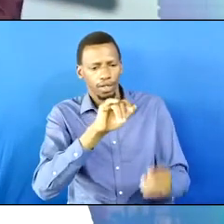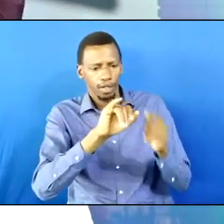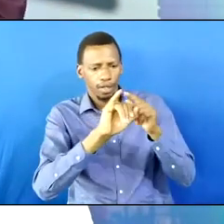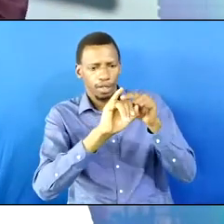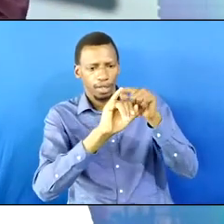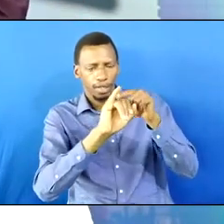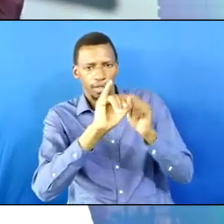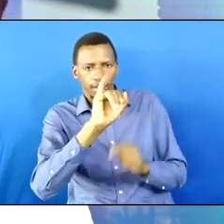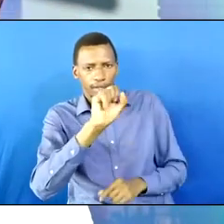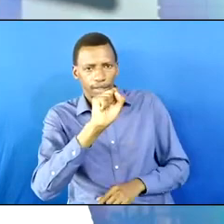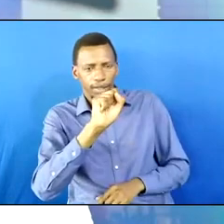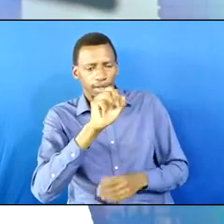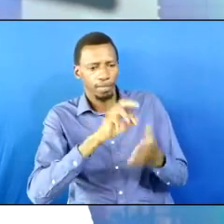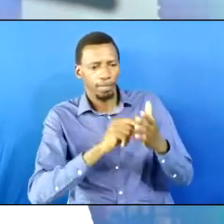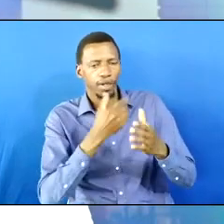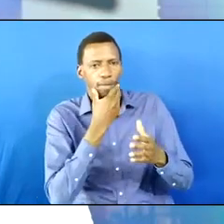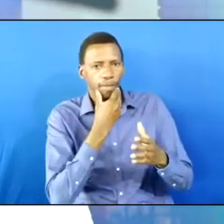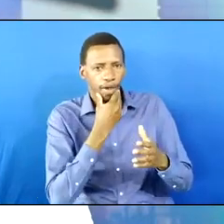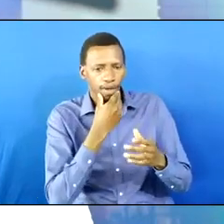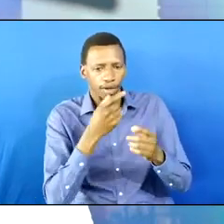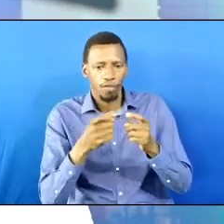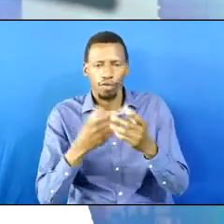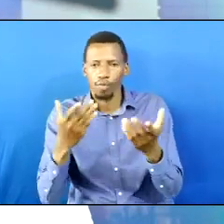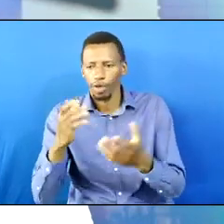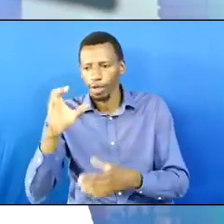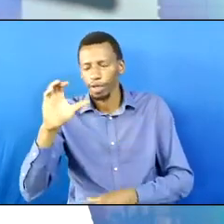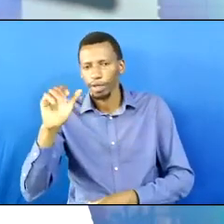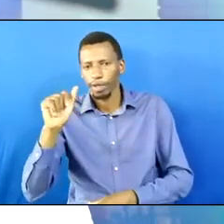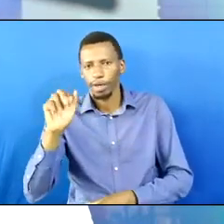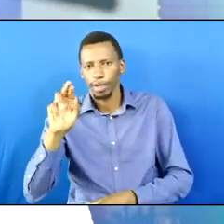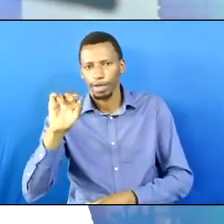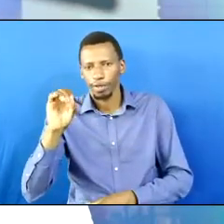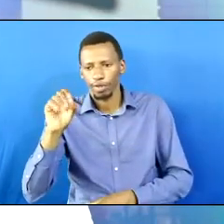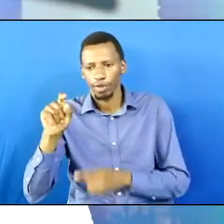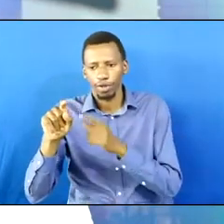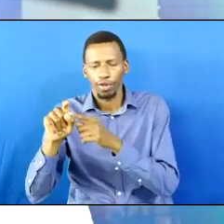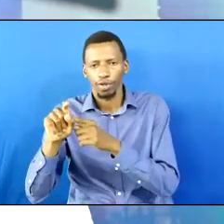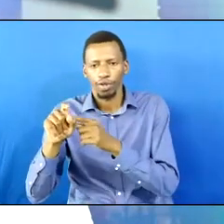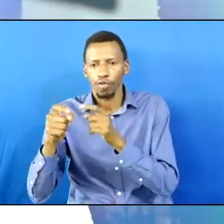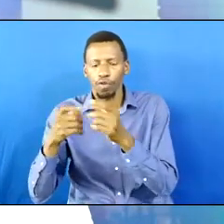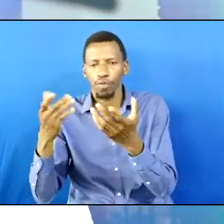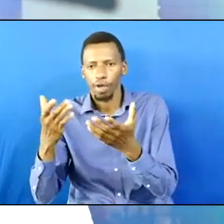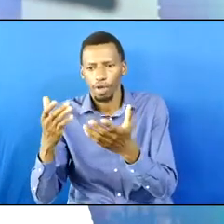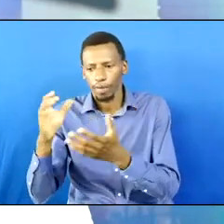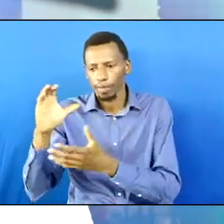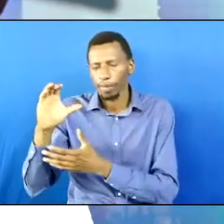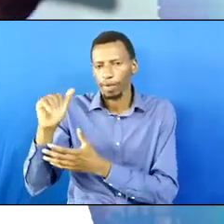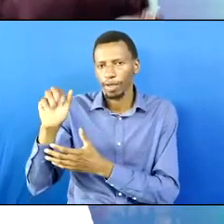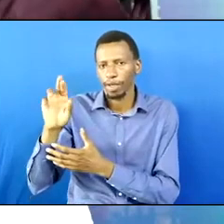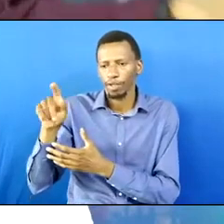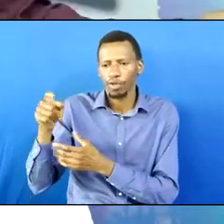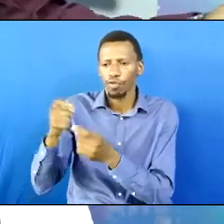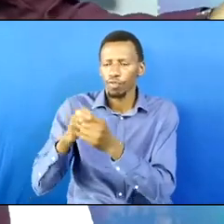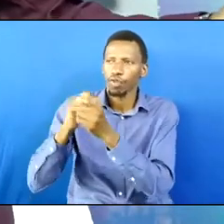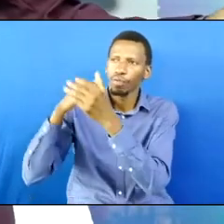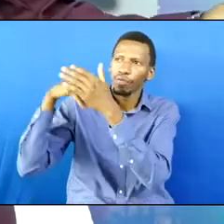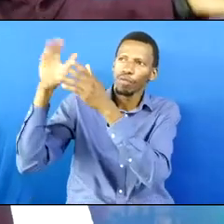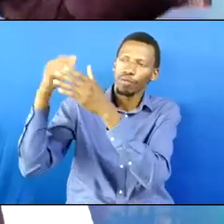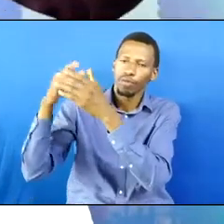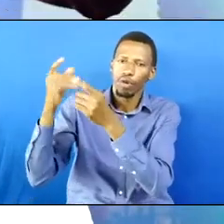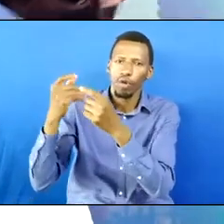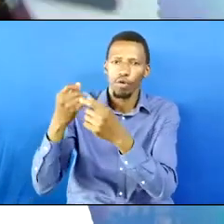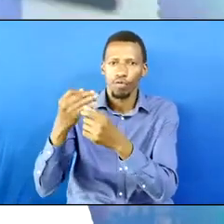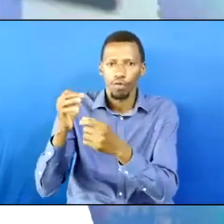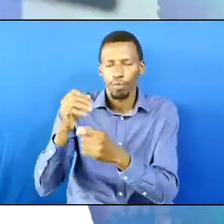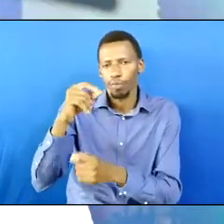but Iscariot is the man from Cario. He was the only one who was not a Galilee. He came from the outside of Galilee.